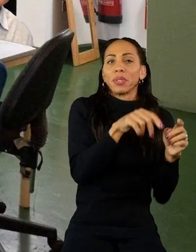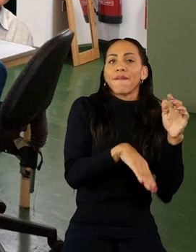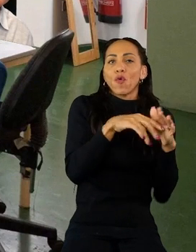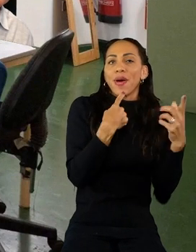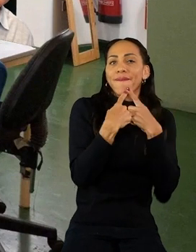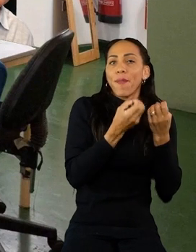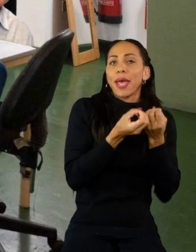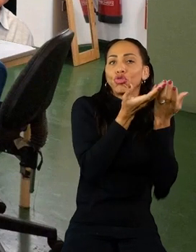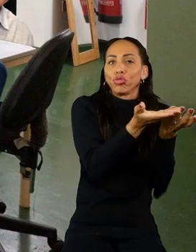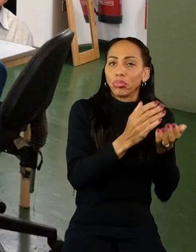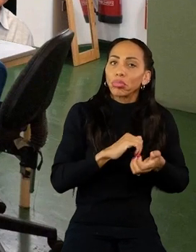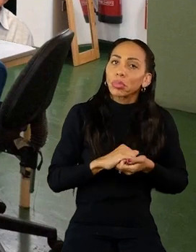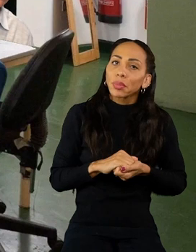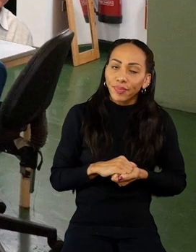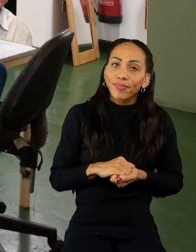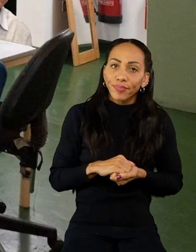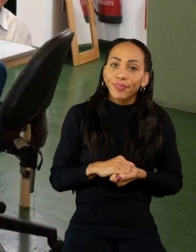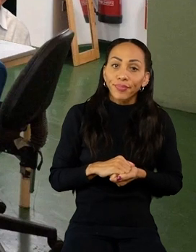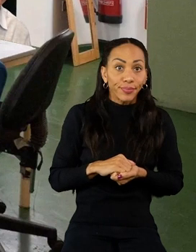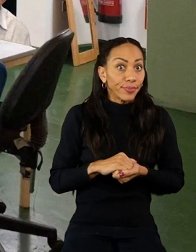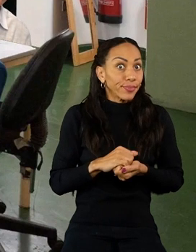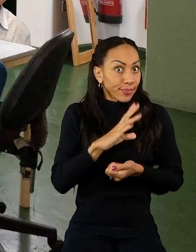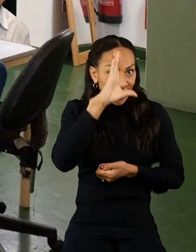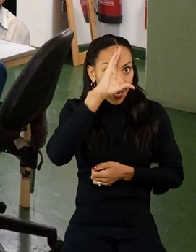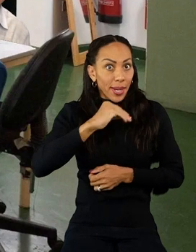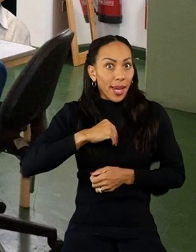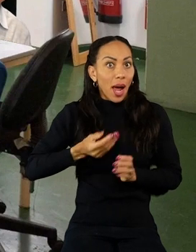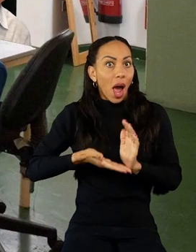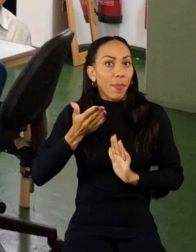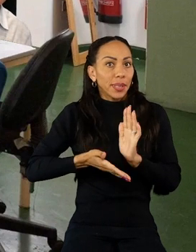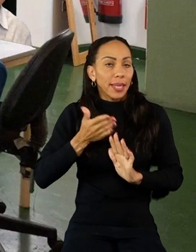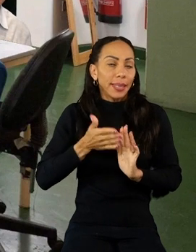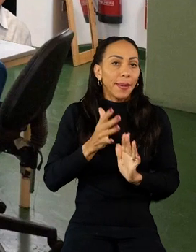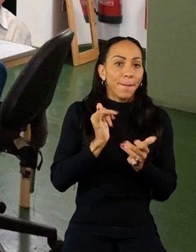artists who are wanting to apply for the commission just have as much information as they can have.